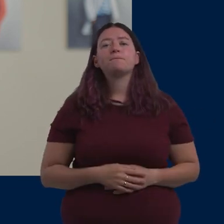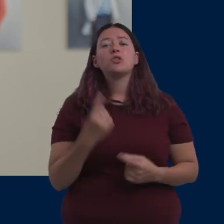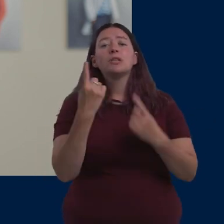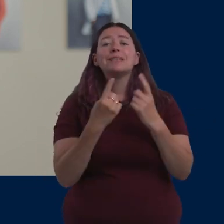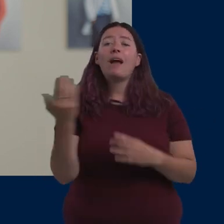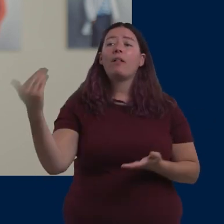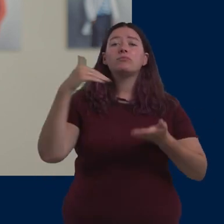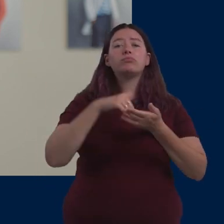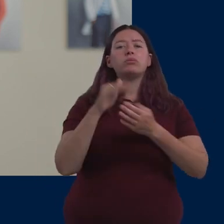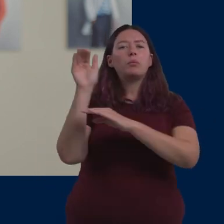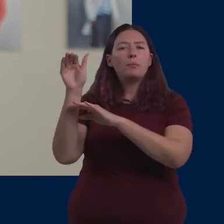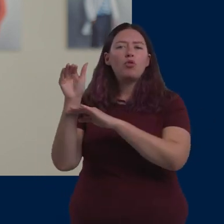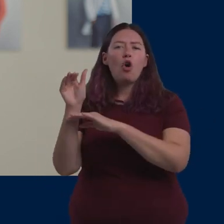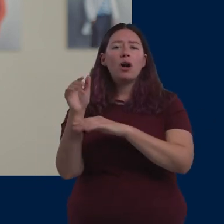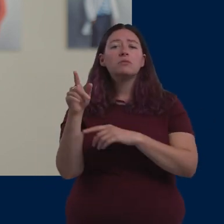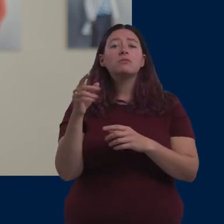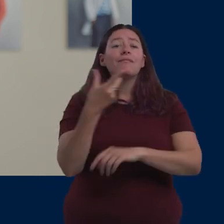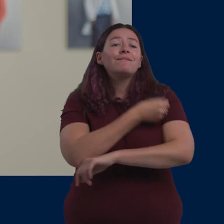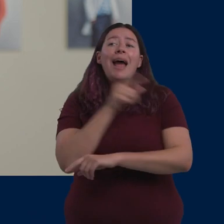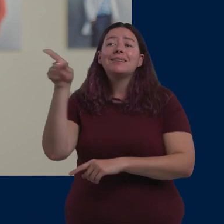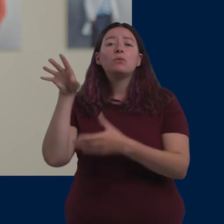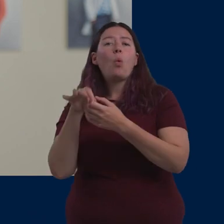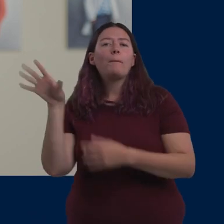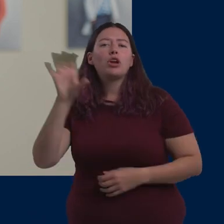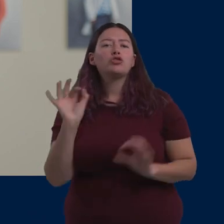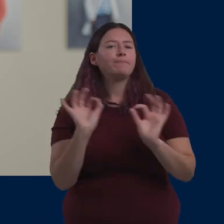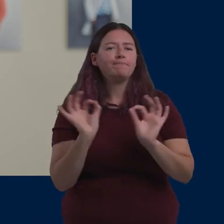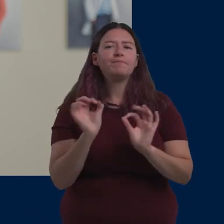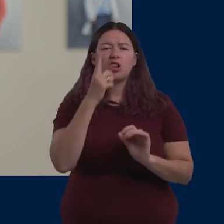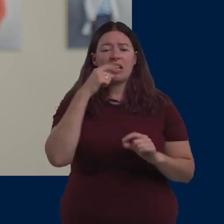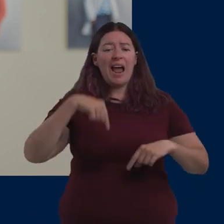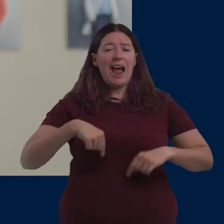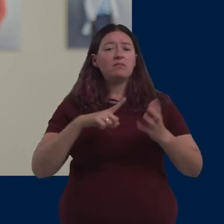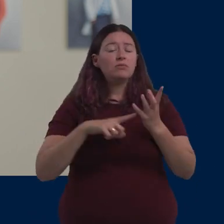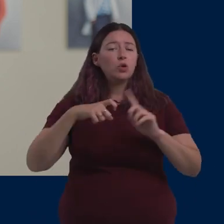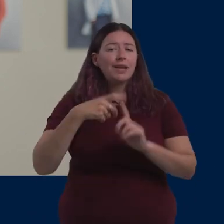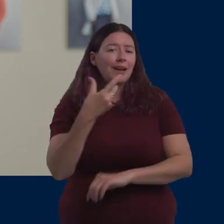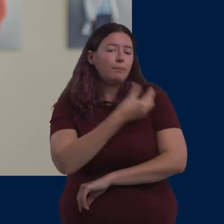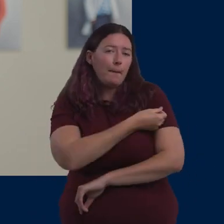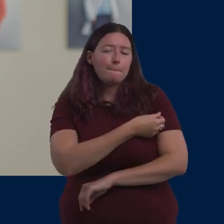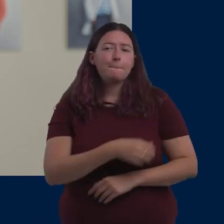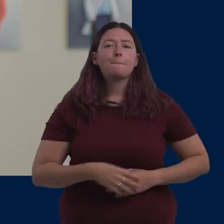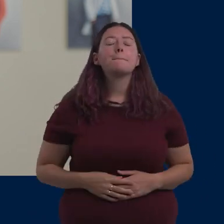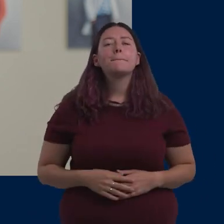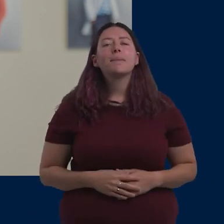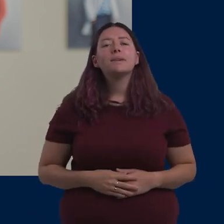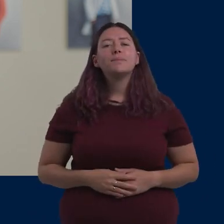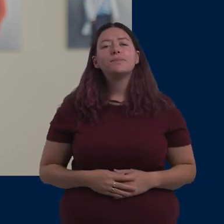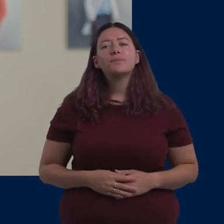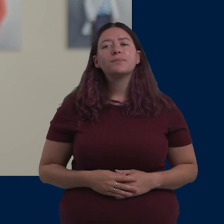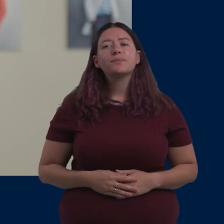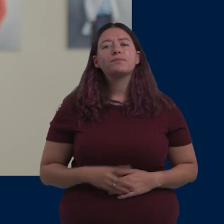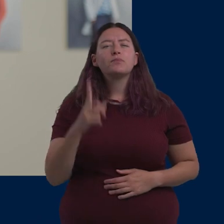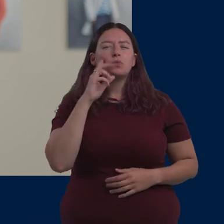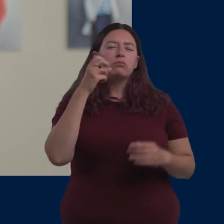to the university from overseas and have not yet had the vaccine in your home country, you will be able to get the vaccine in the UK. There